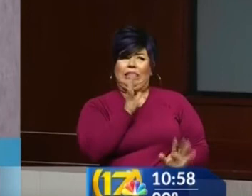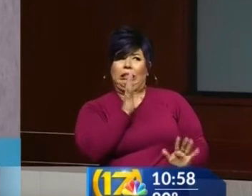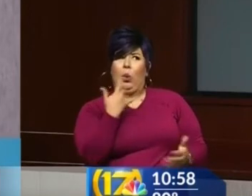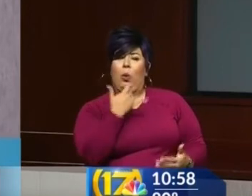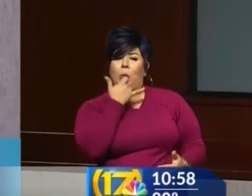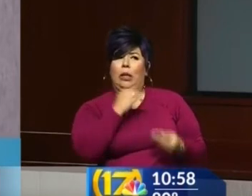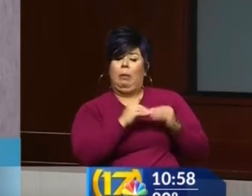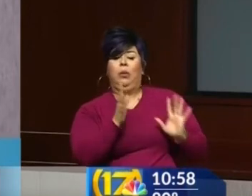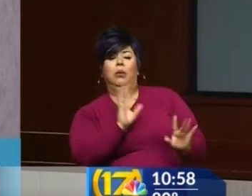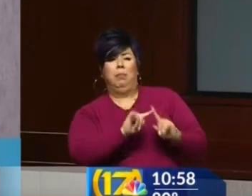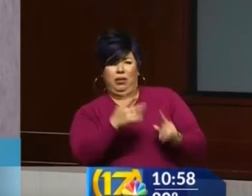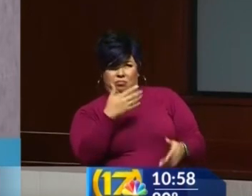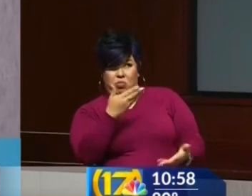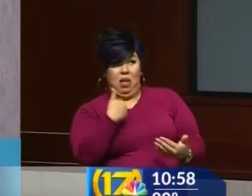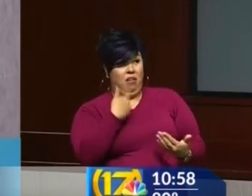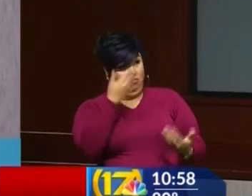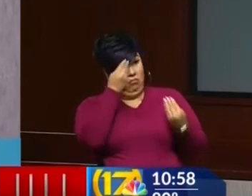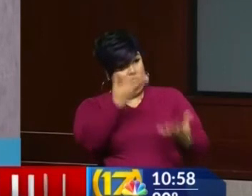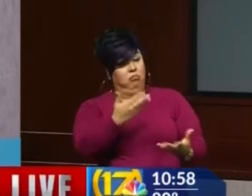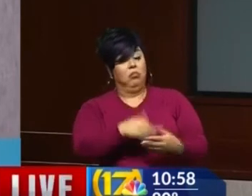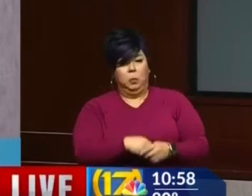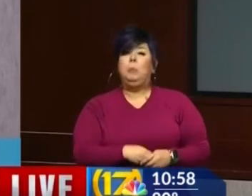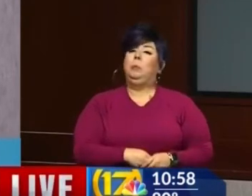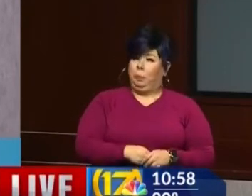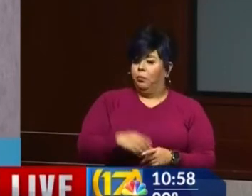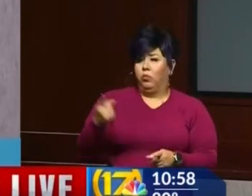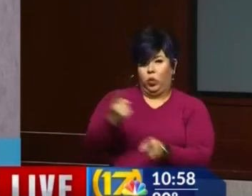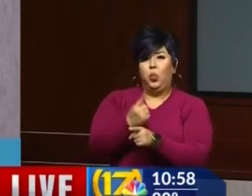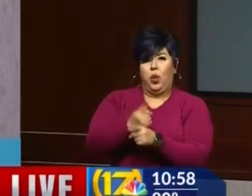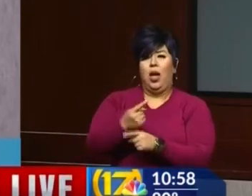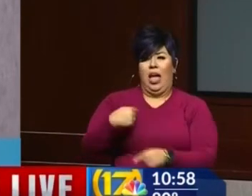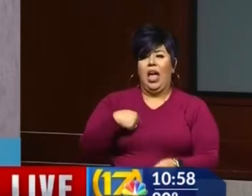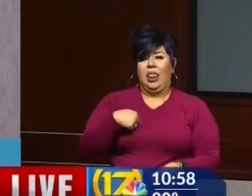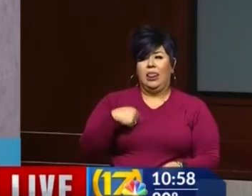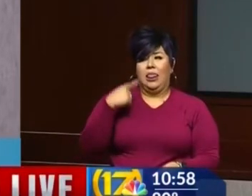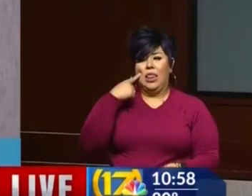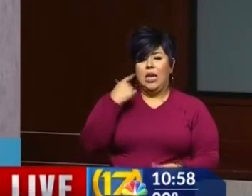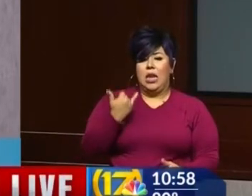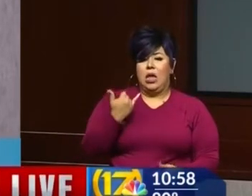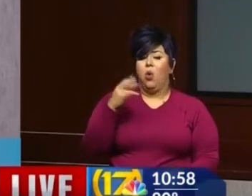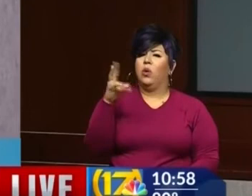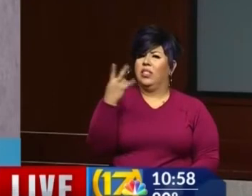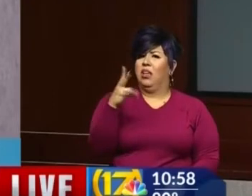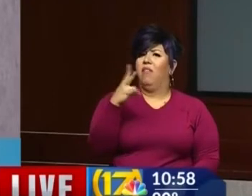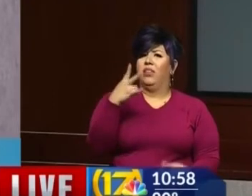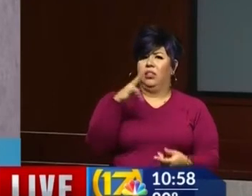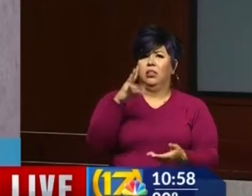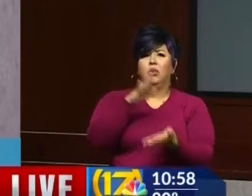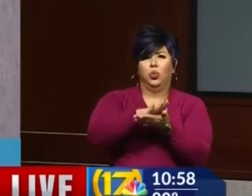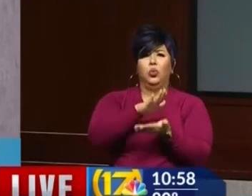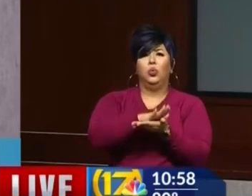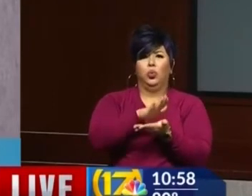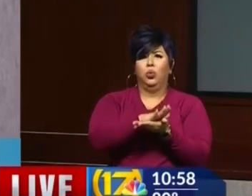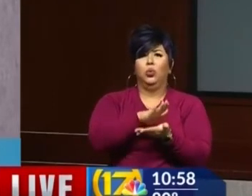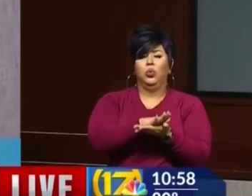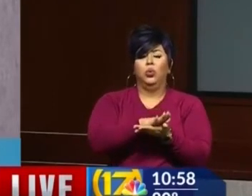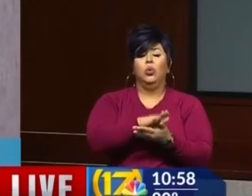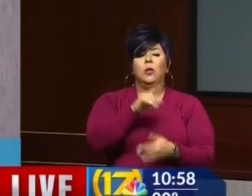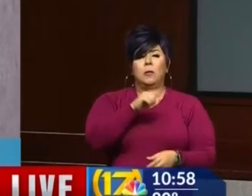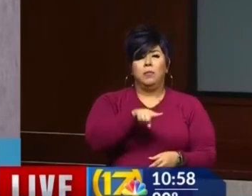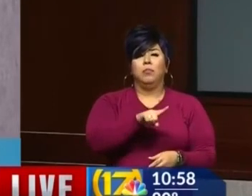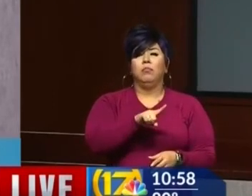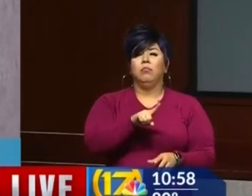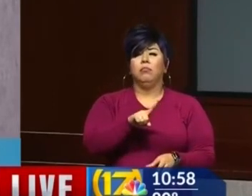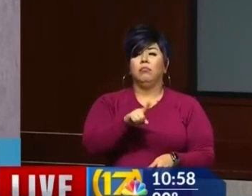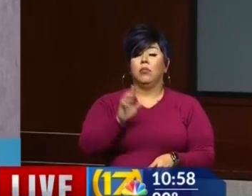misquote you or anything, but any update on that? Yes, sir. You're correct. I believe we're up to 17 schools. They do